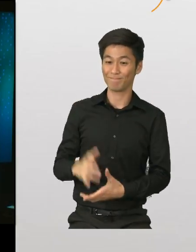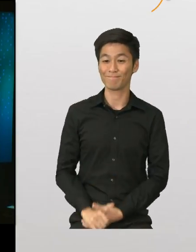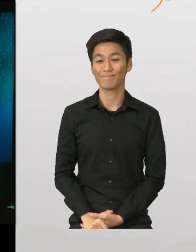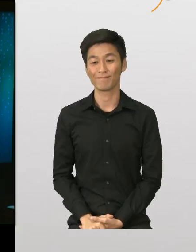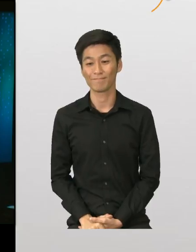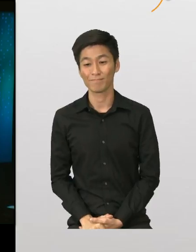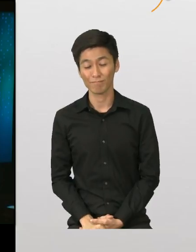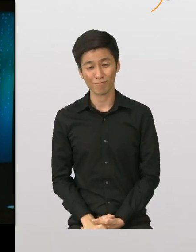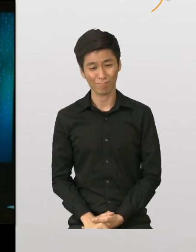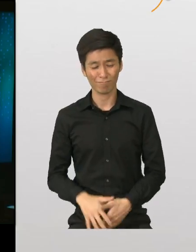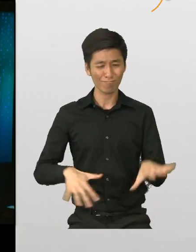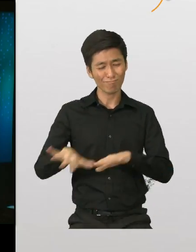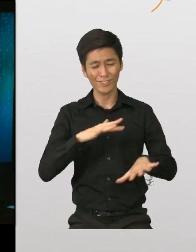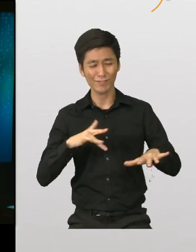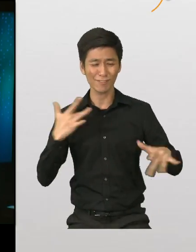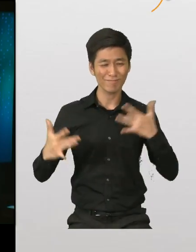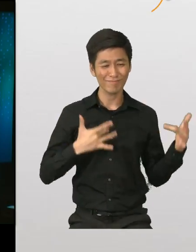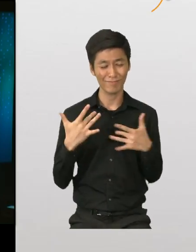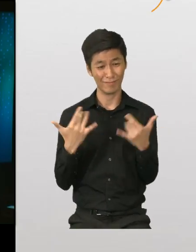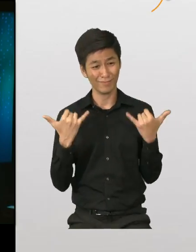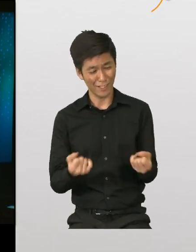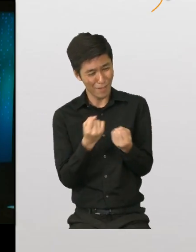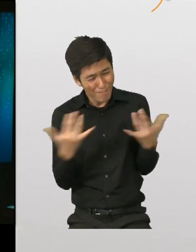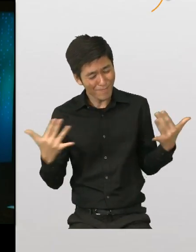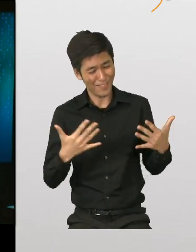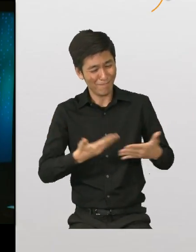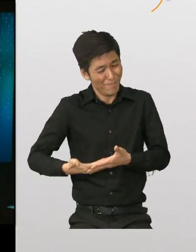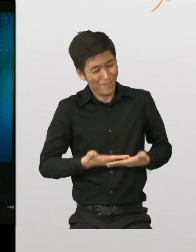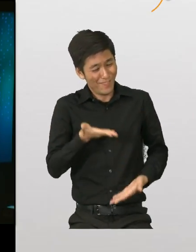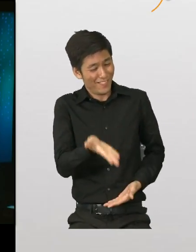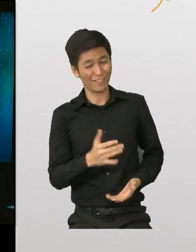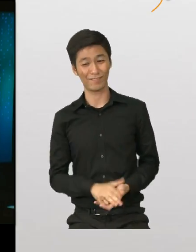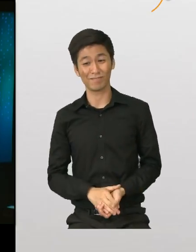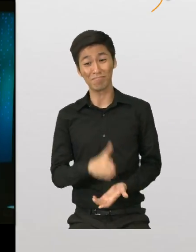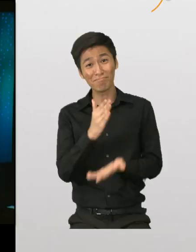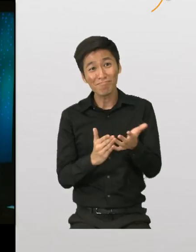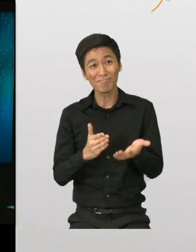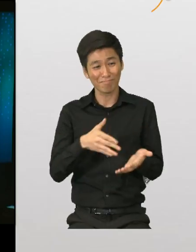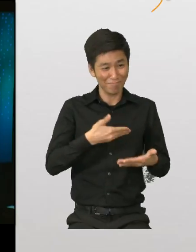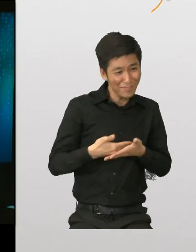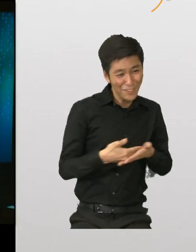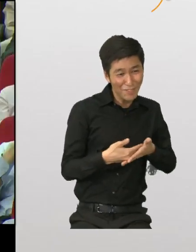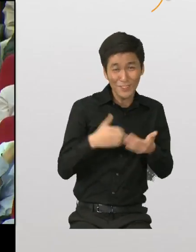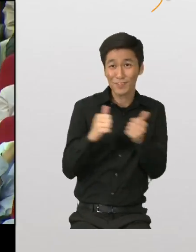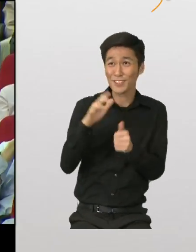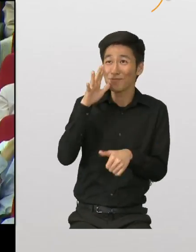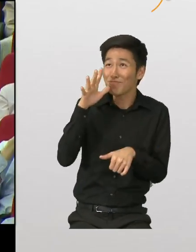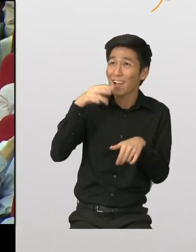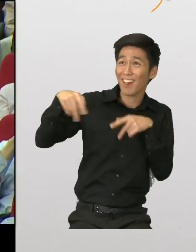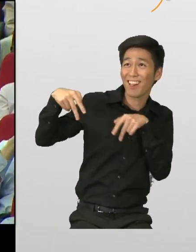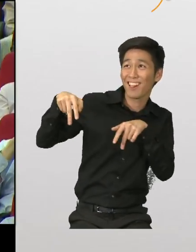neighborhood. Now we have more babies in Teck Gee, some even able to dance with their mothers.